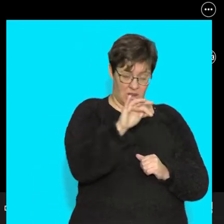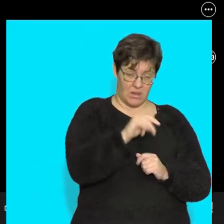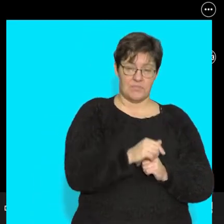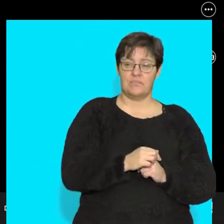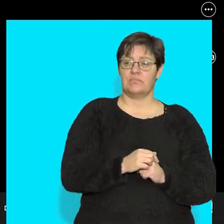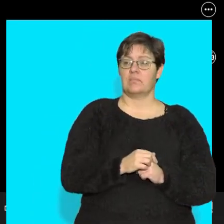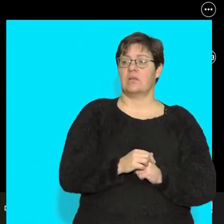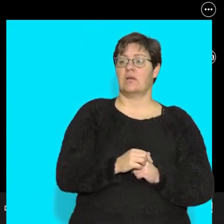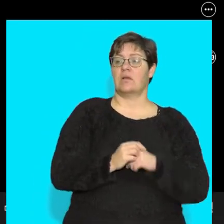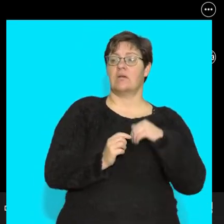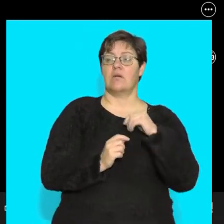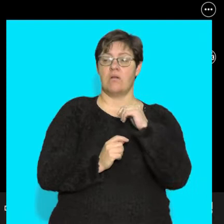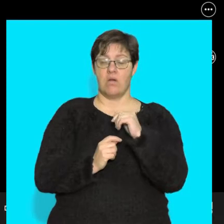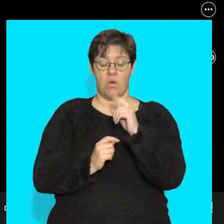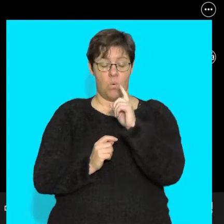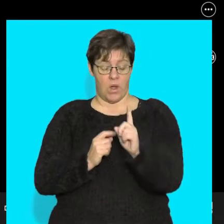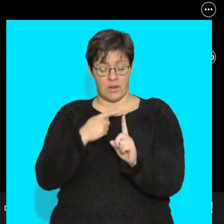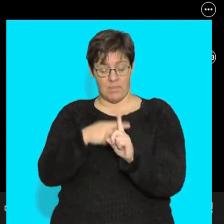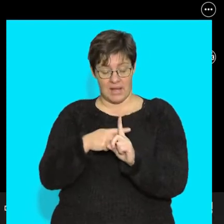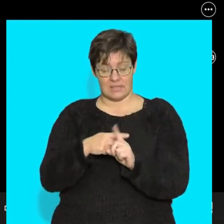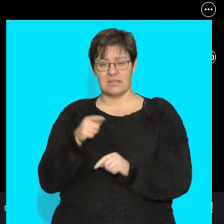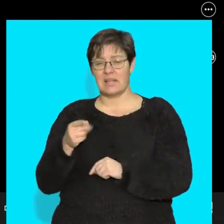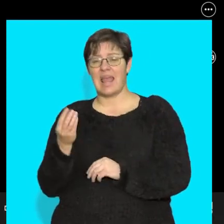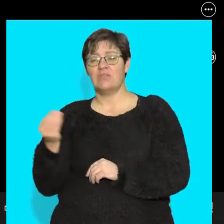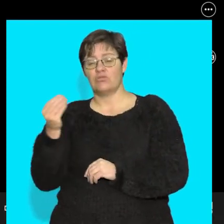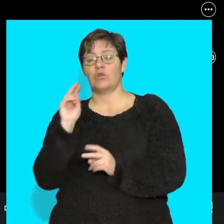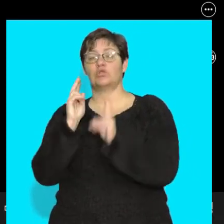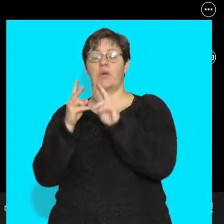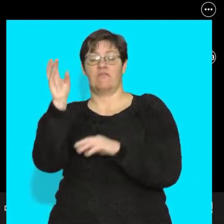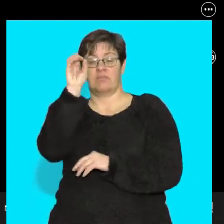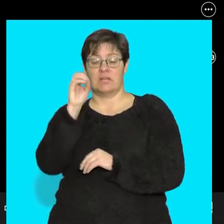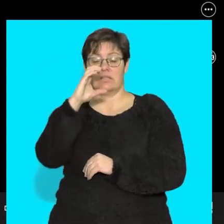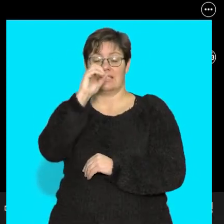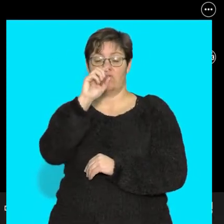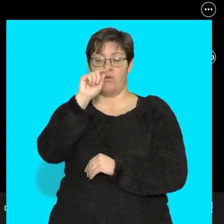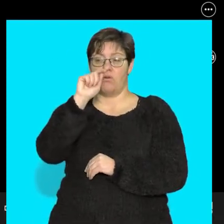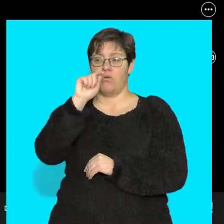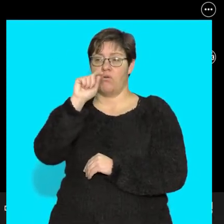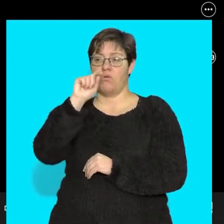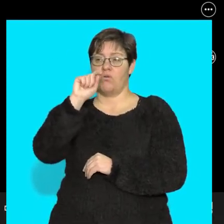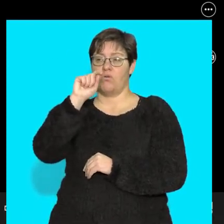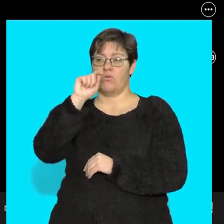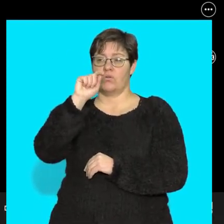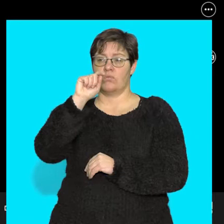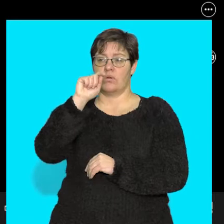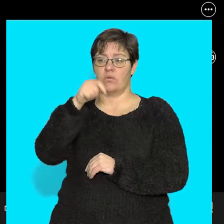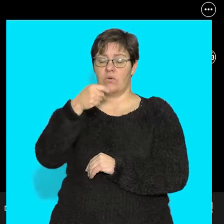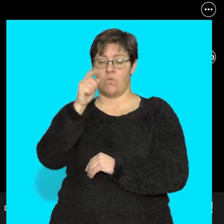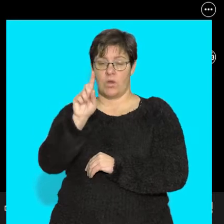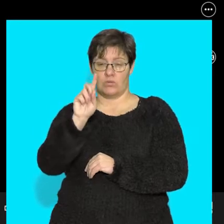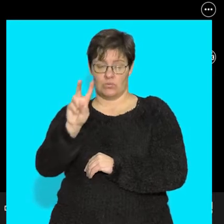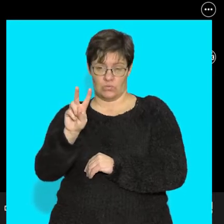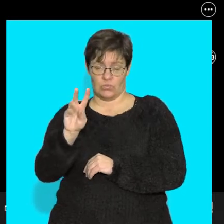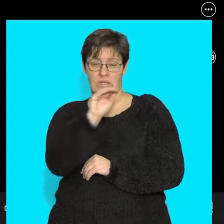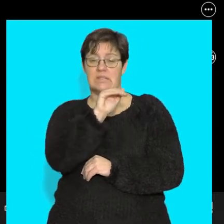plus the interest now is now 12%, rather, not was. So this is 0.12